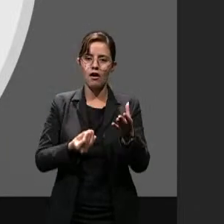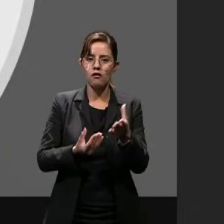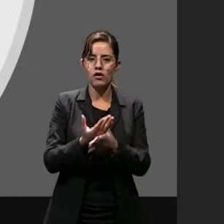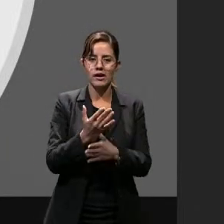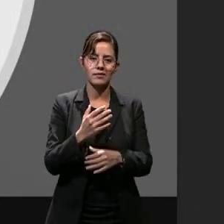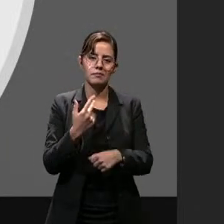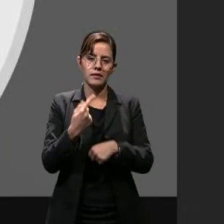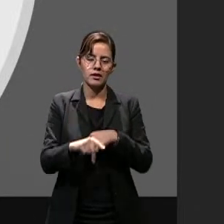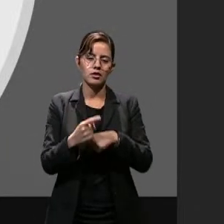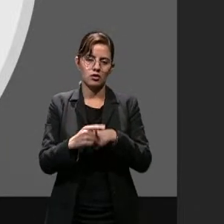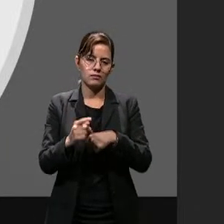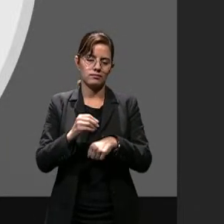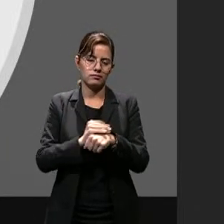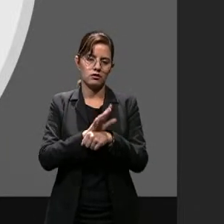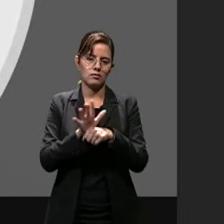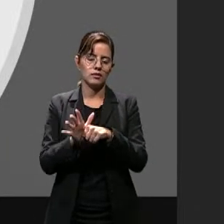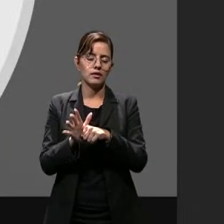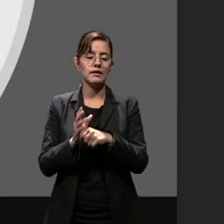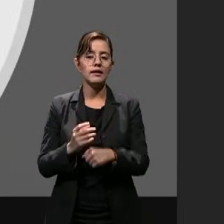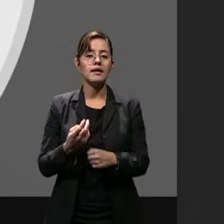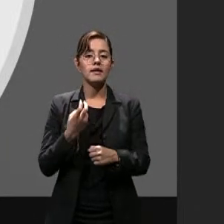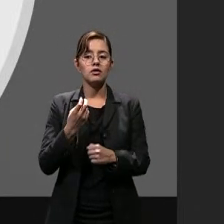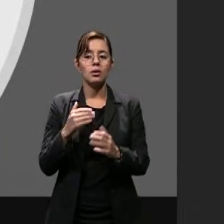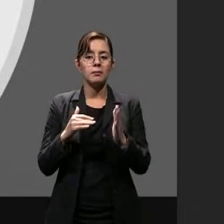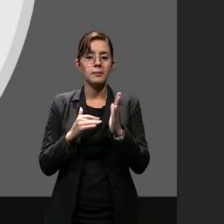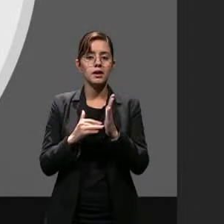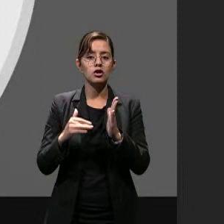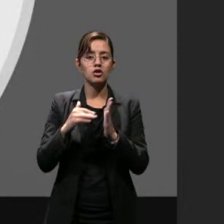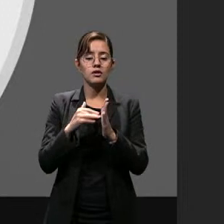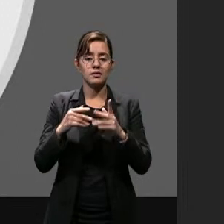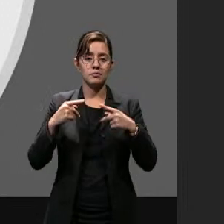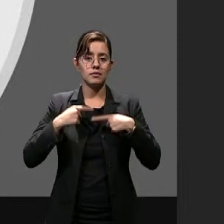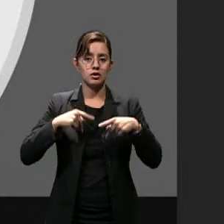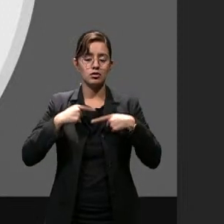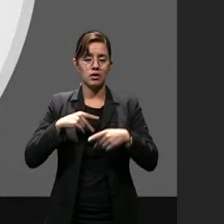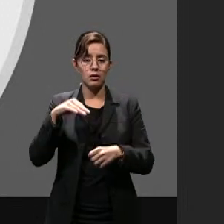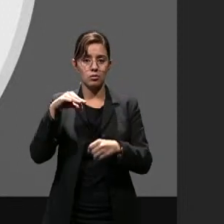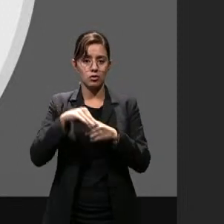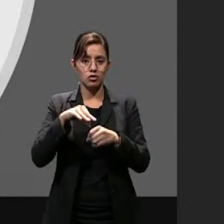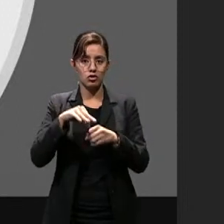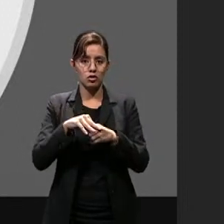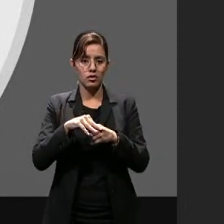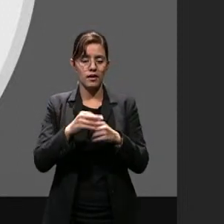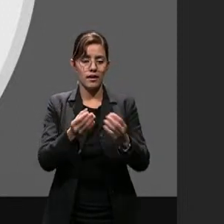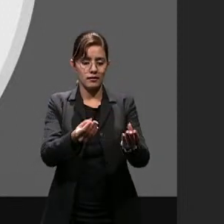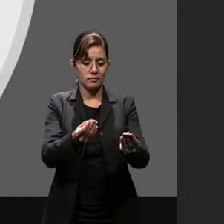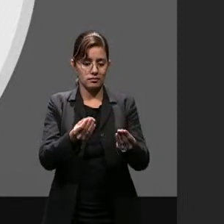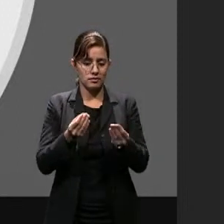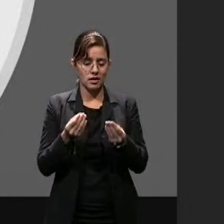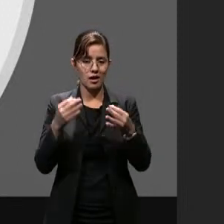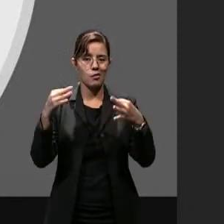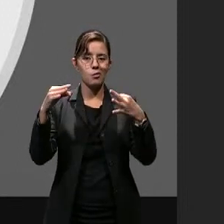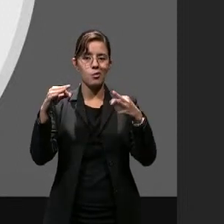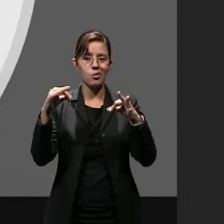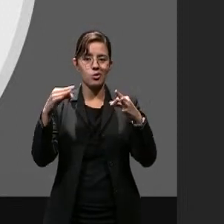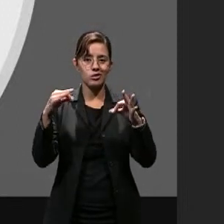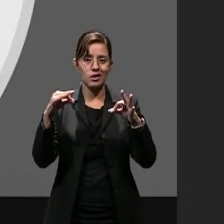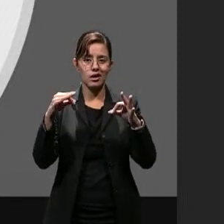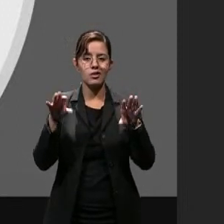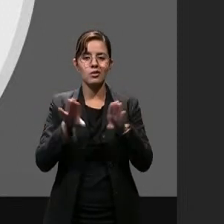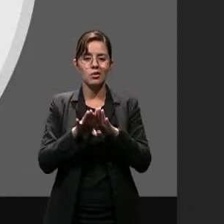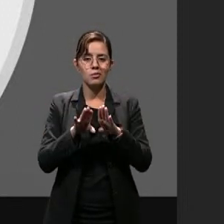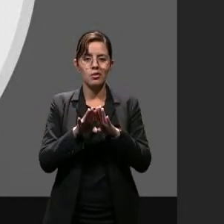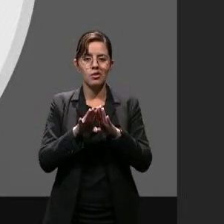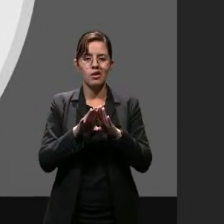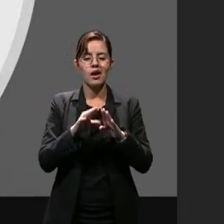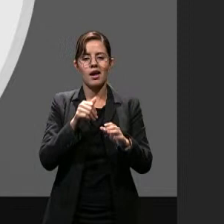to them by their United States postal carrier, not a poll worker, for years and years and years. And